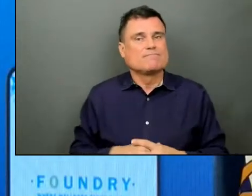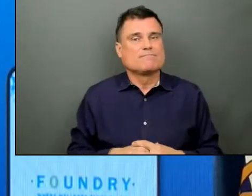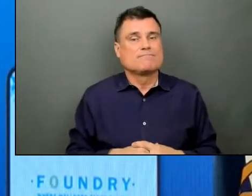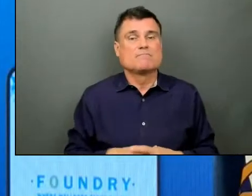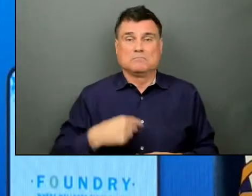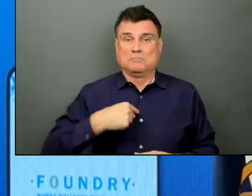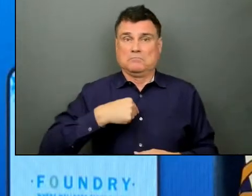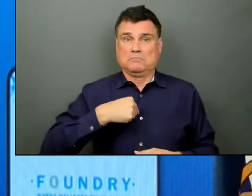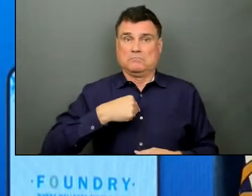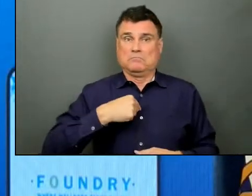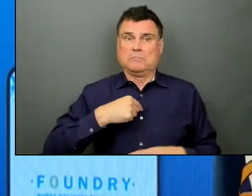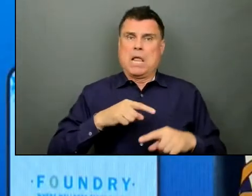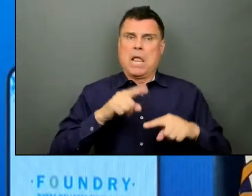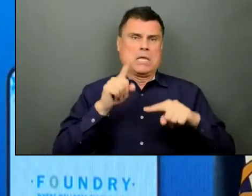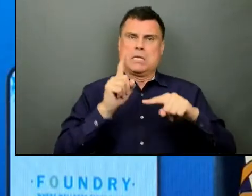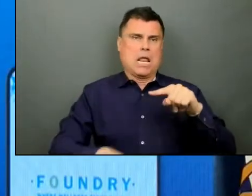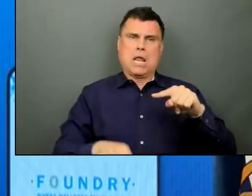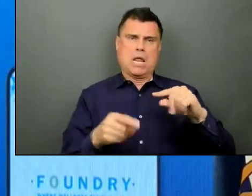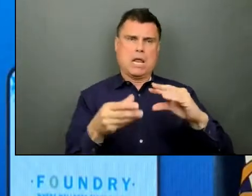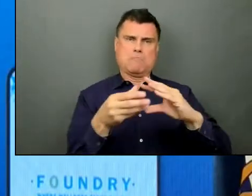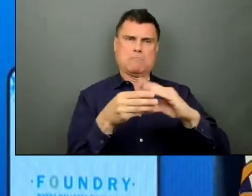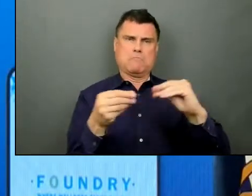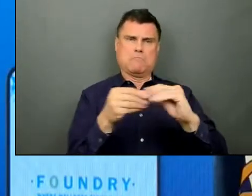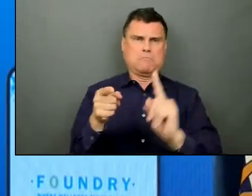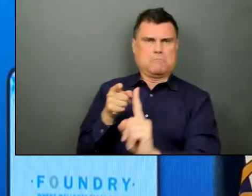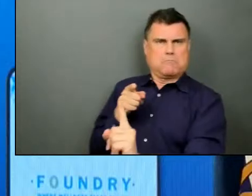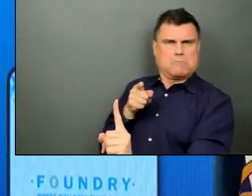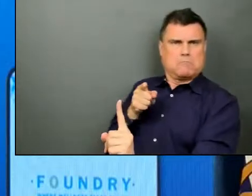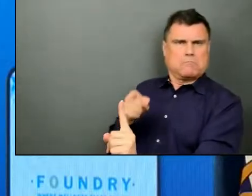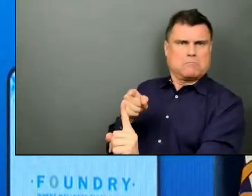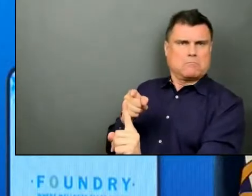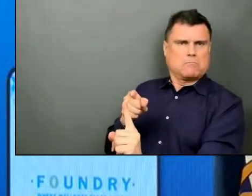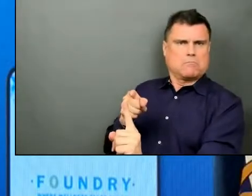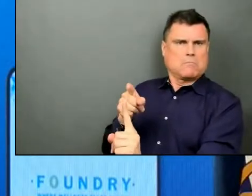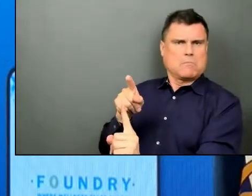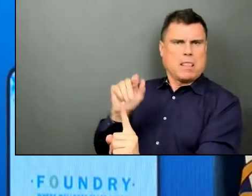case. That will come out in due course.